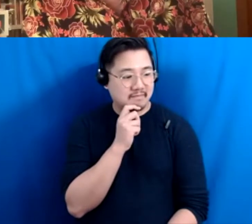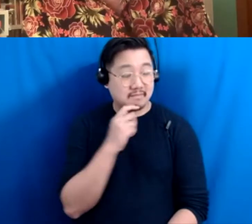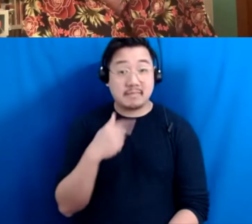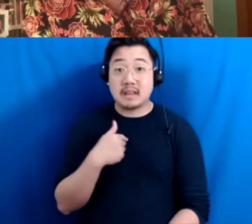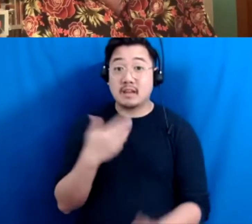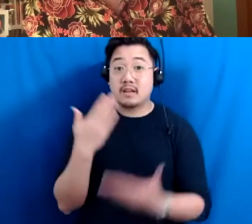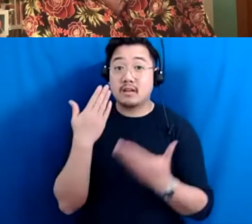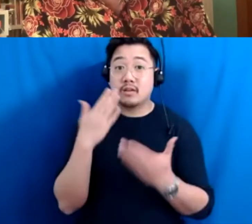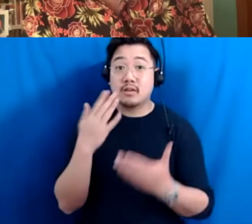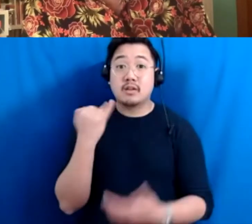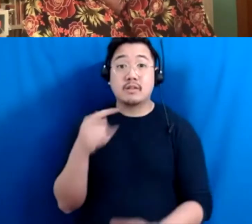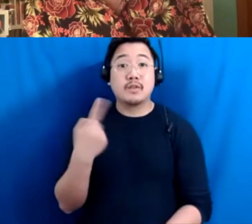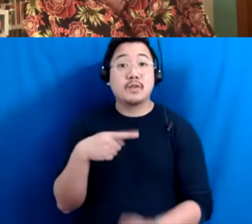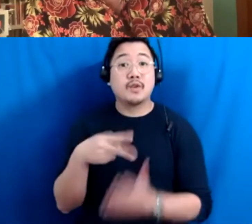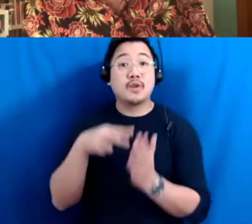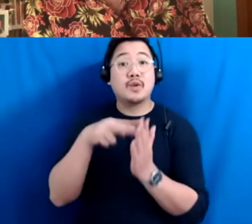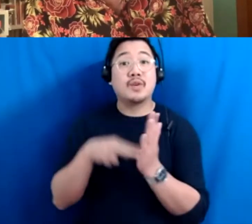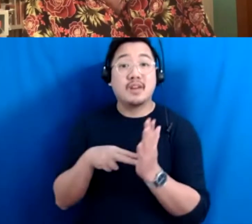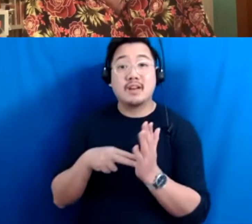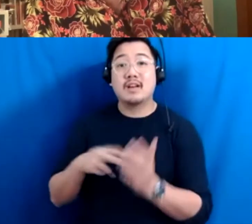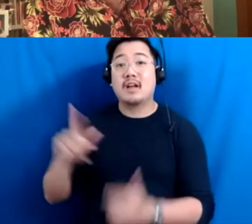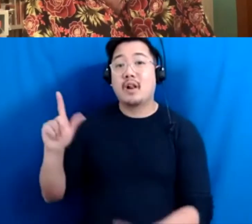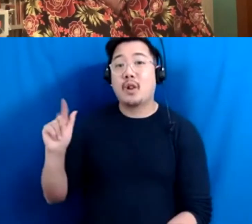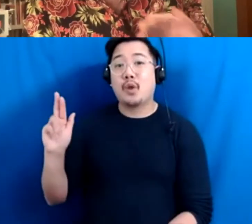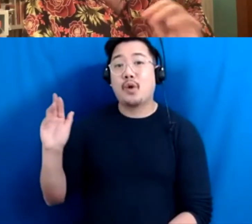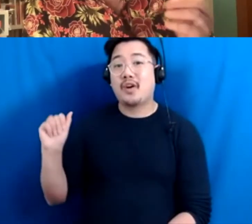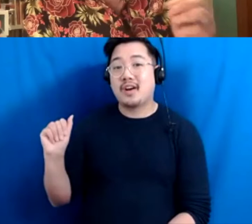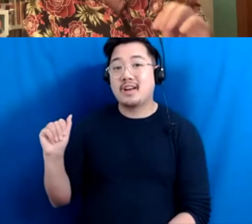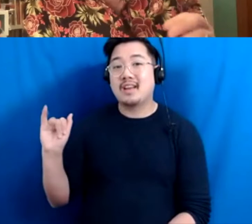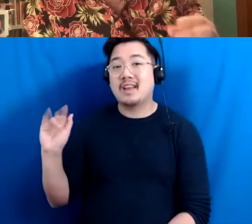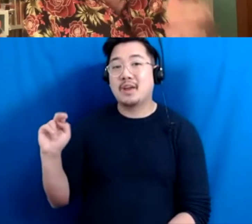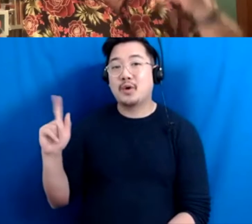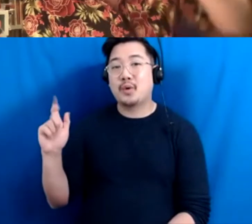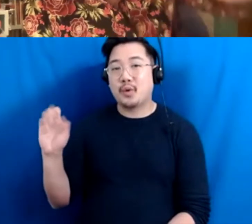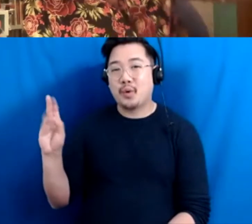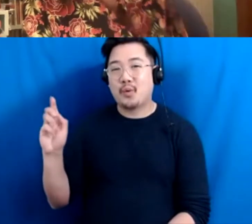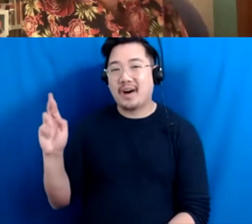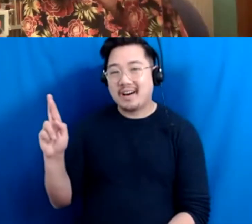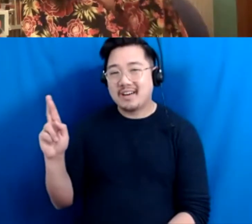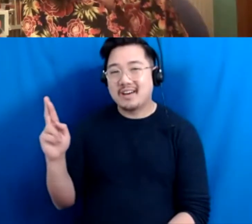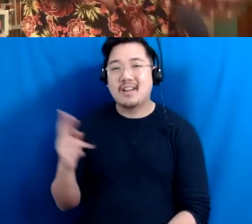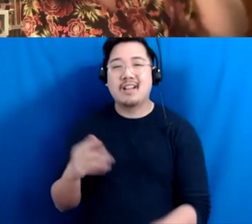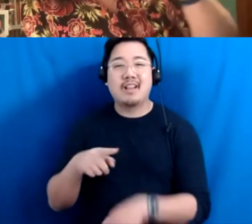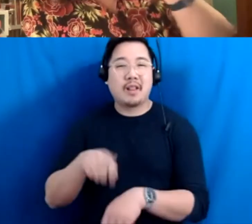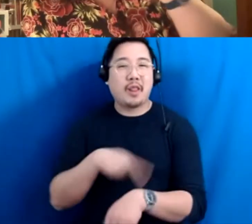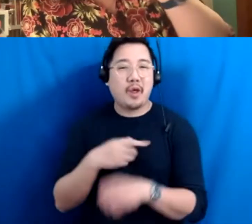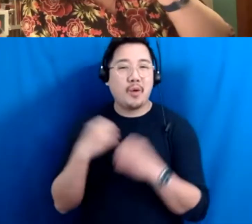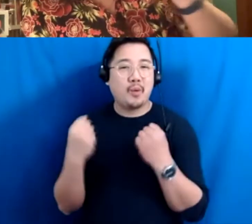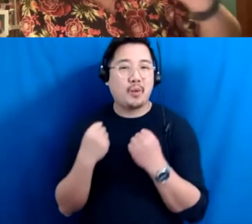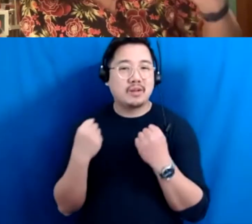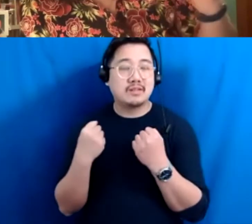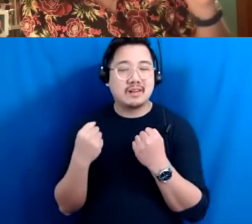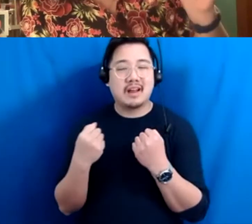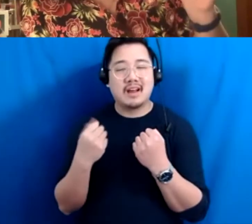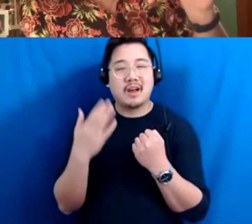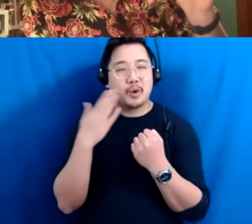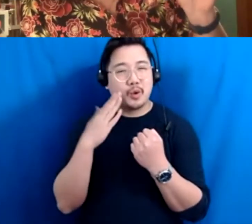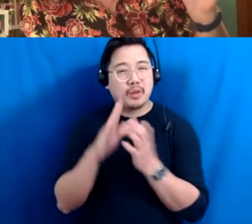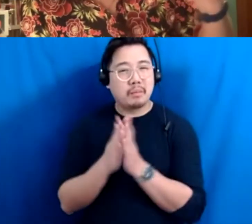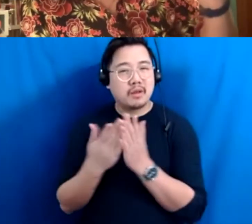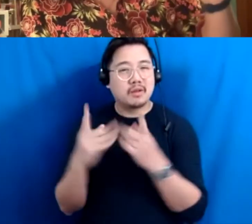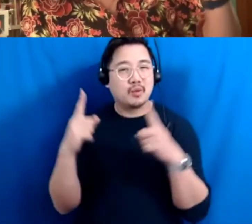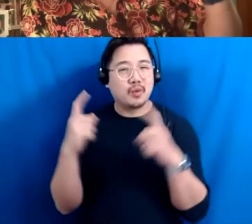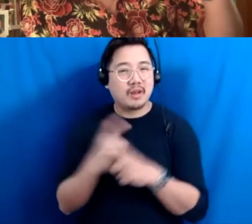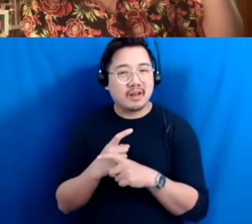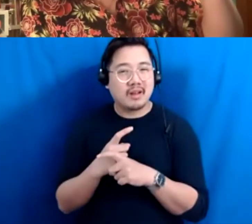Long Winter by Laura Ingalls Wilder, which, I mean, I know these books are sort of complicated and people are feeling